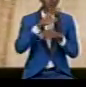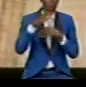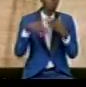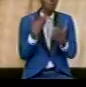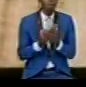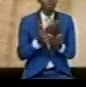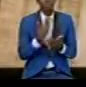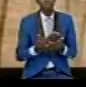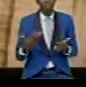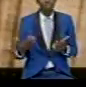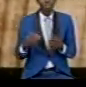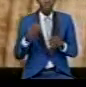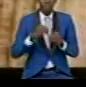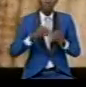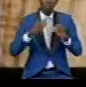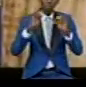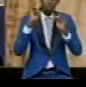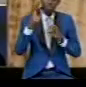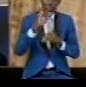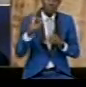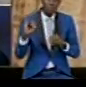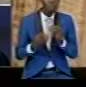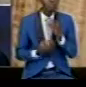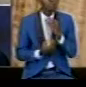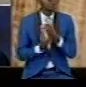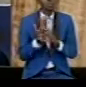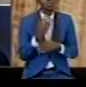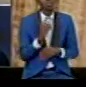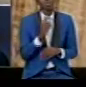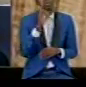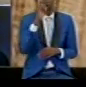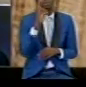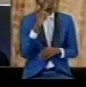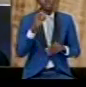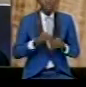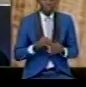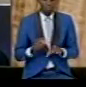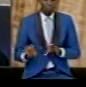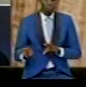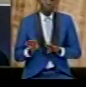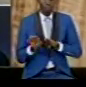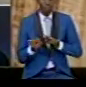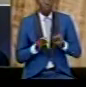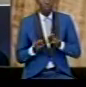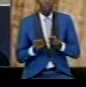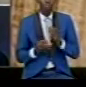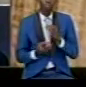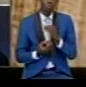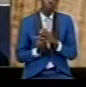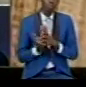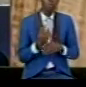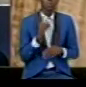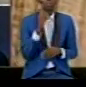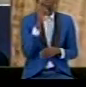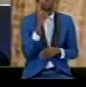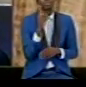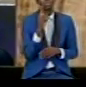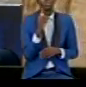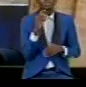doctrine, grow up in doctrine. In deeds, grow up in deeds. In